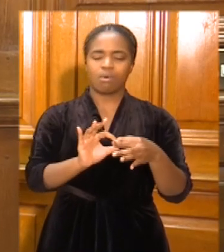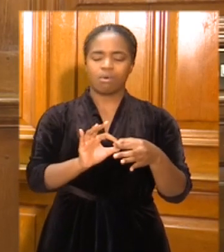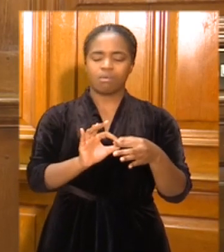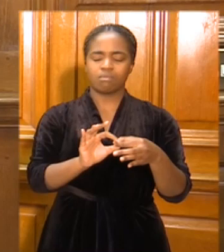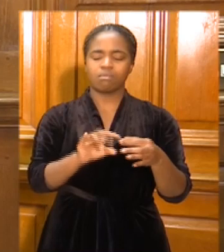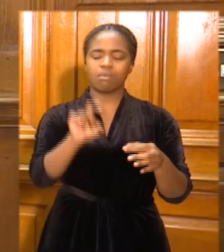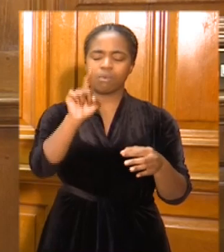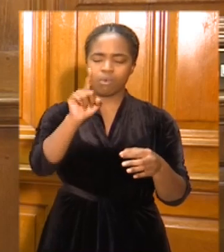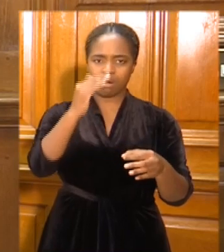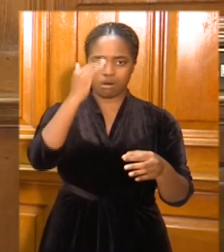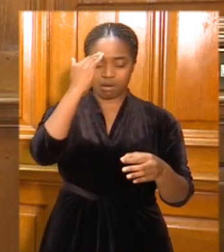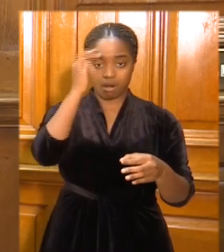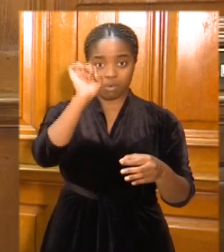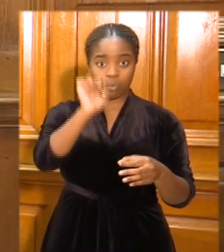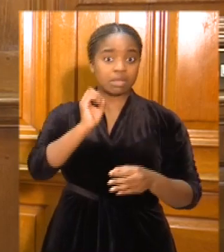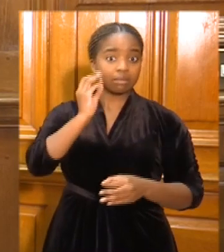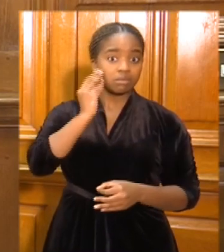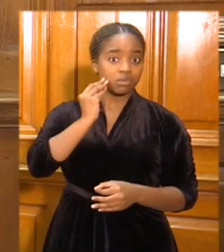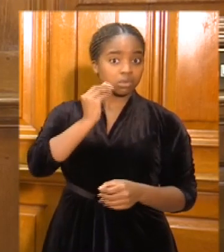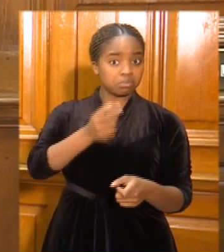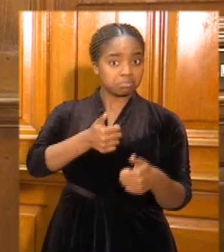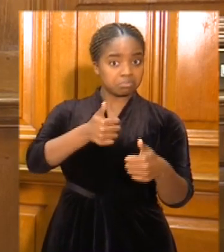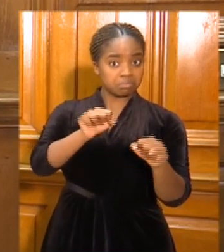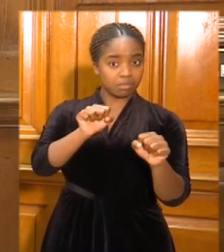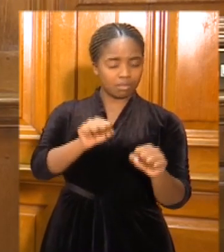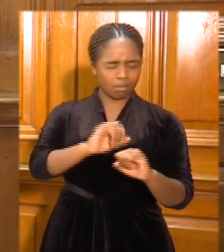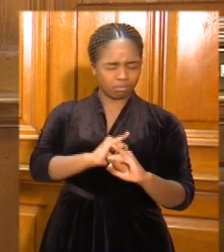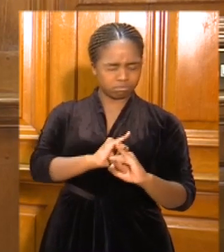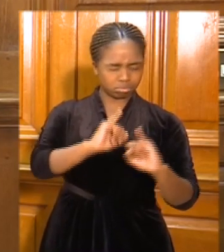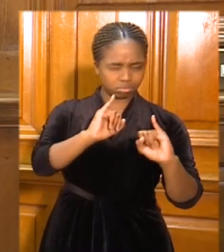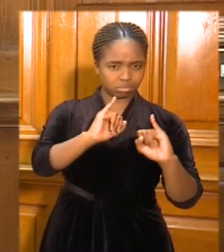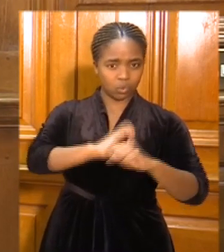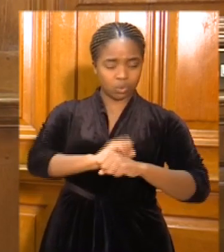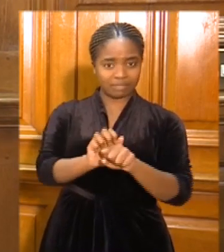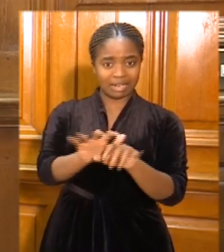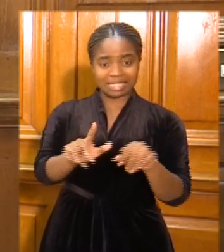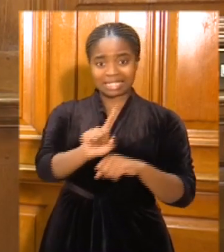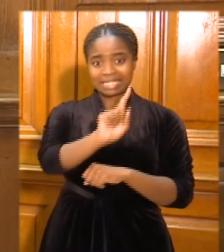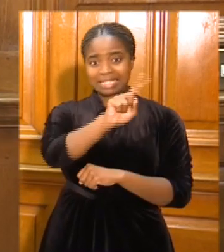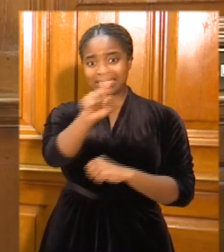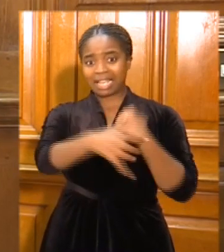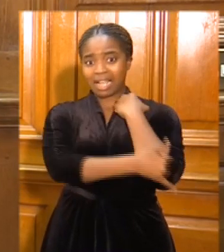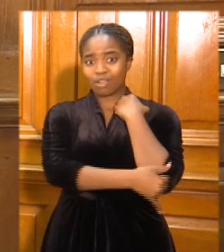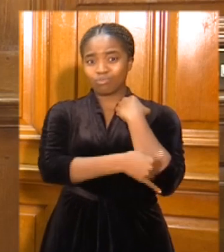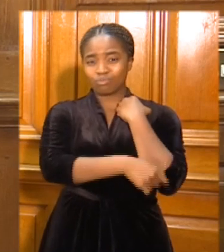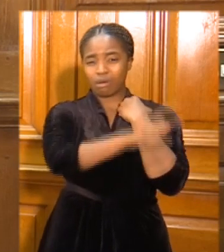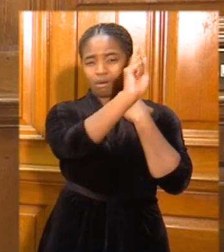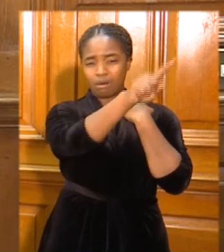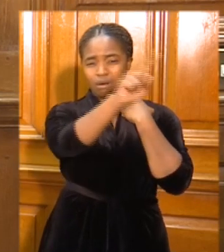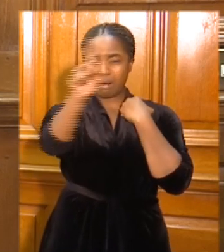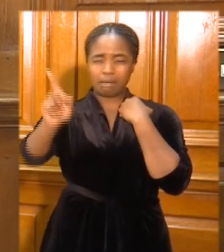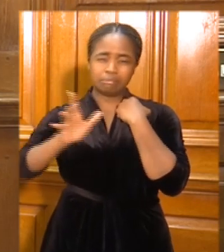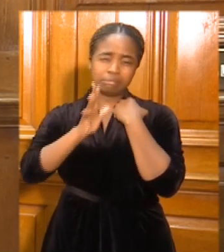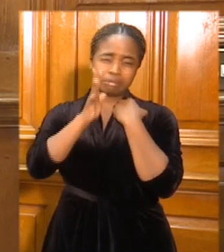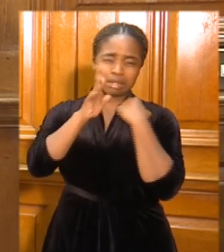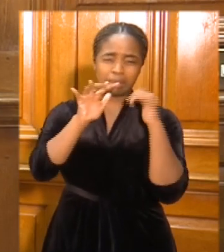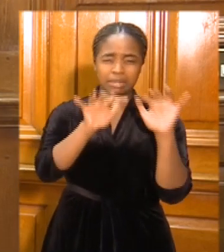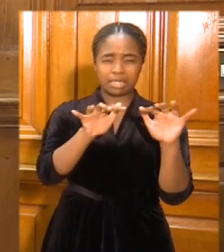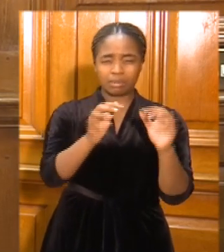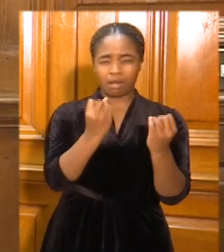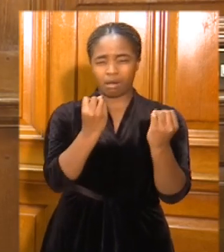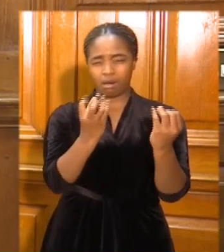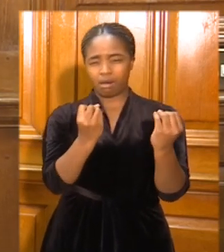determine whether we experience the devastation that so many other countries have suffered,